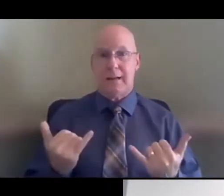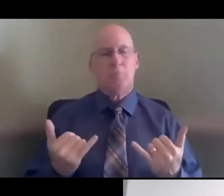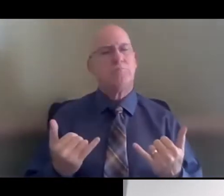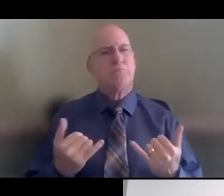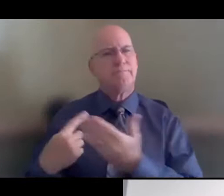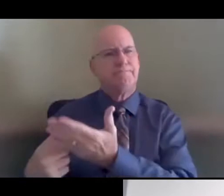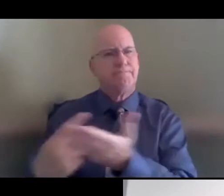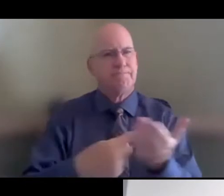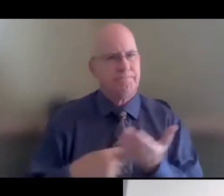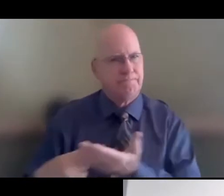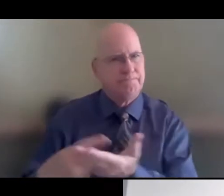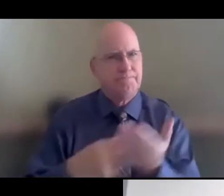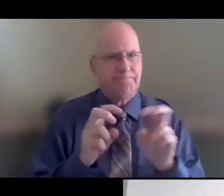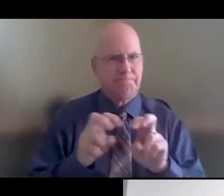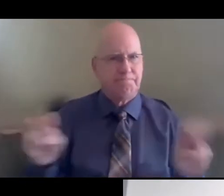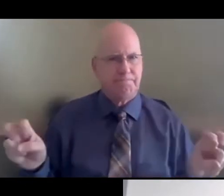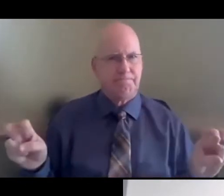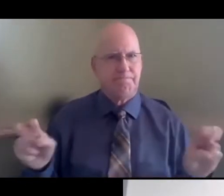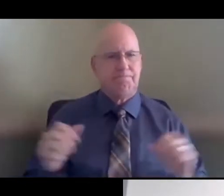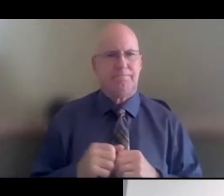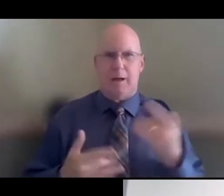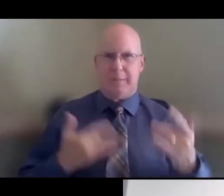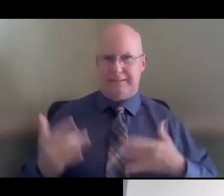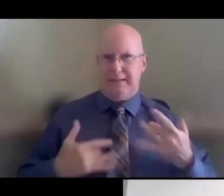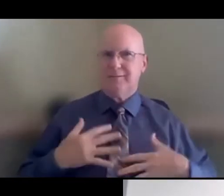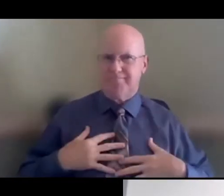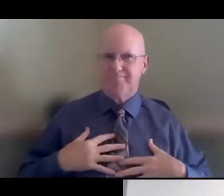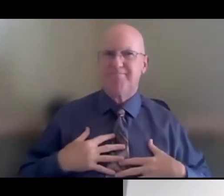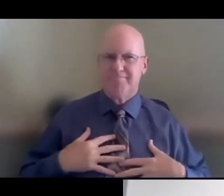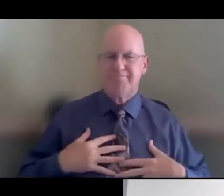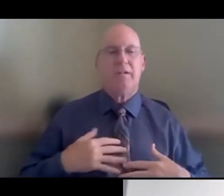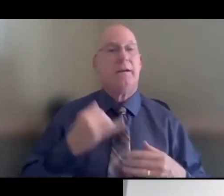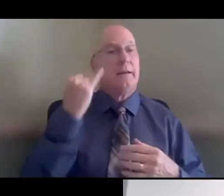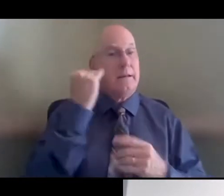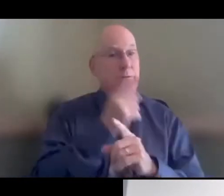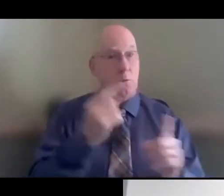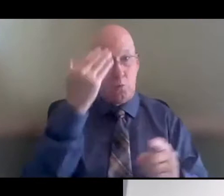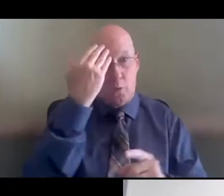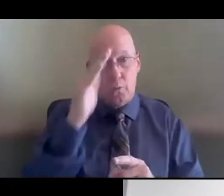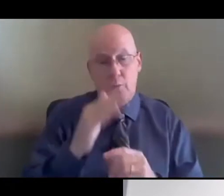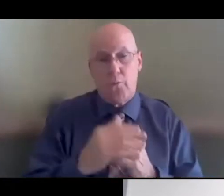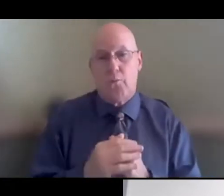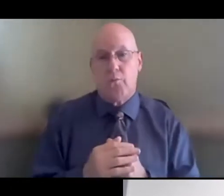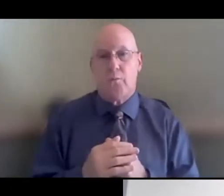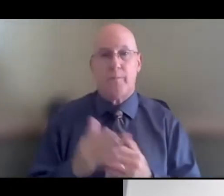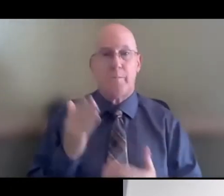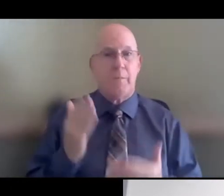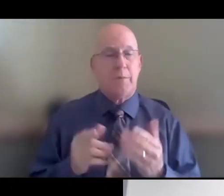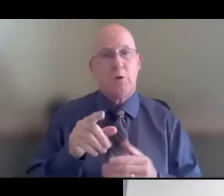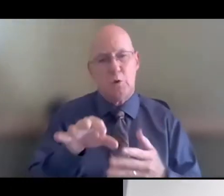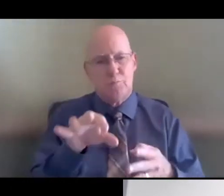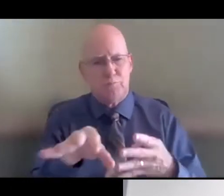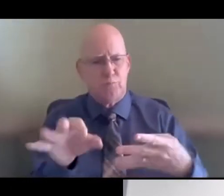which I'm so very excited about. So for anyone who isn't already aware, so those that selected somewhat